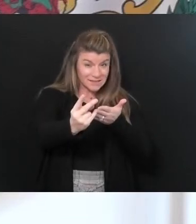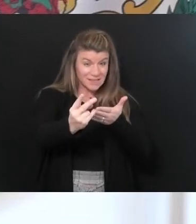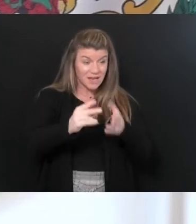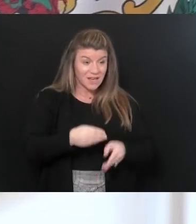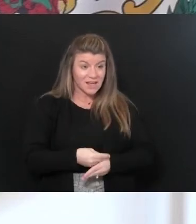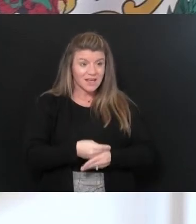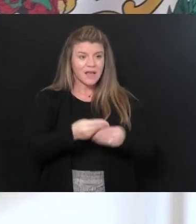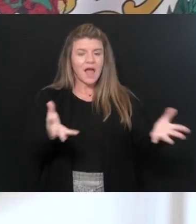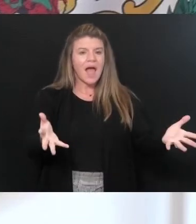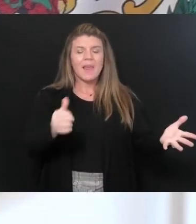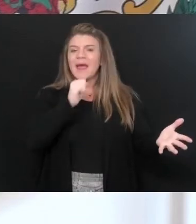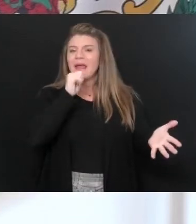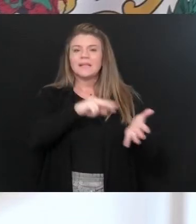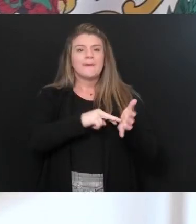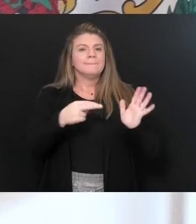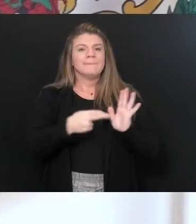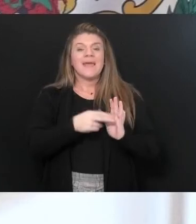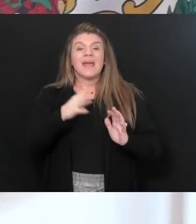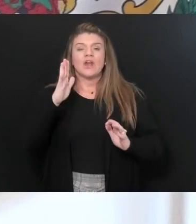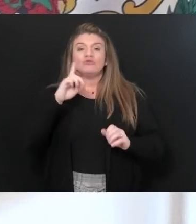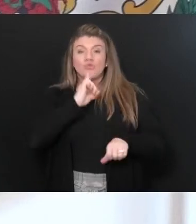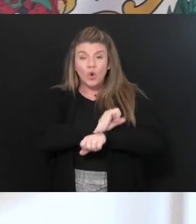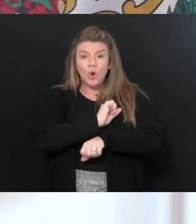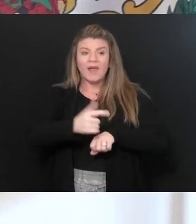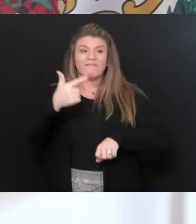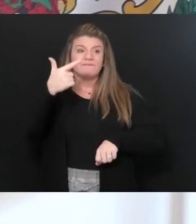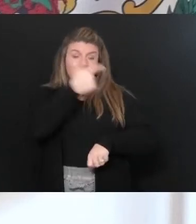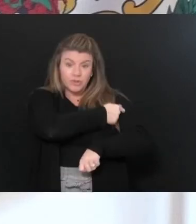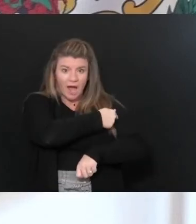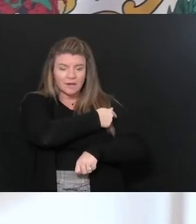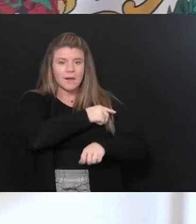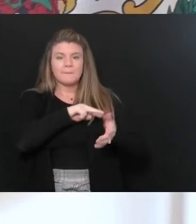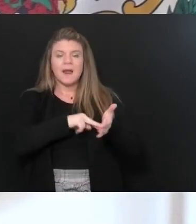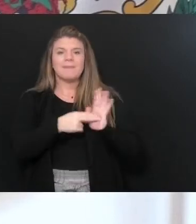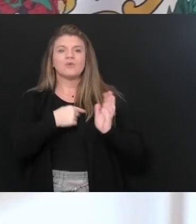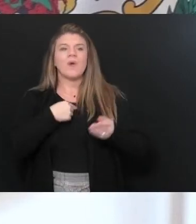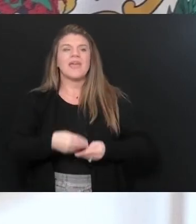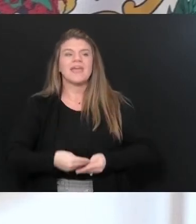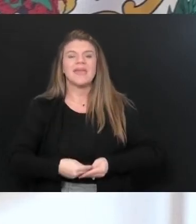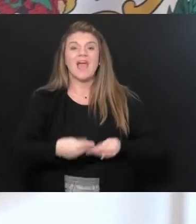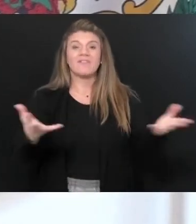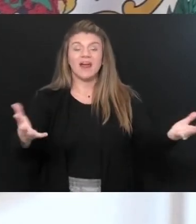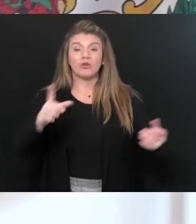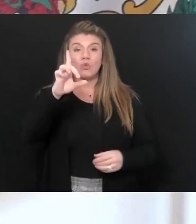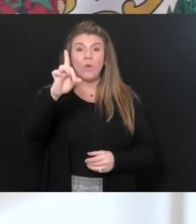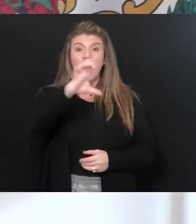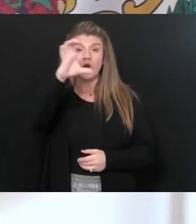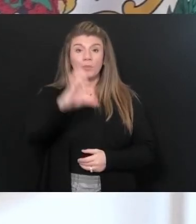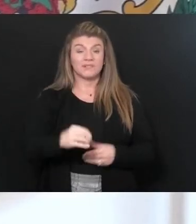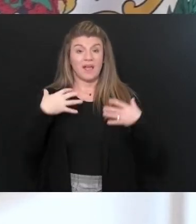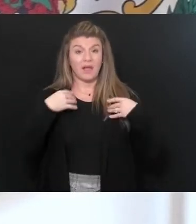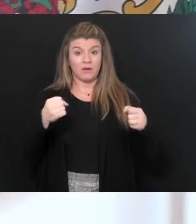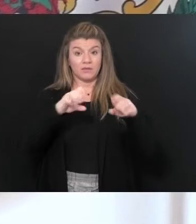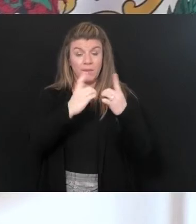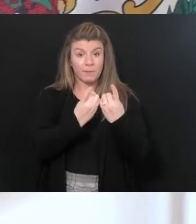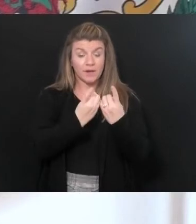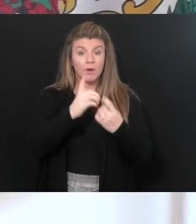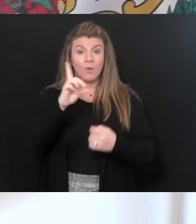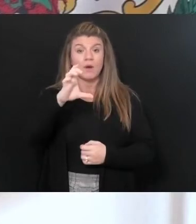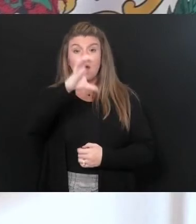been put in the arms, but we've gotten this vaccine out to 100% of the health departments, 100% of the long-term